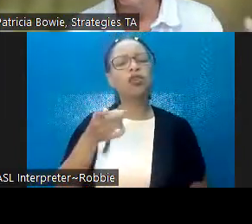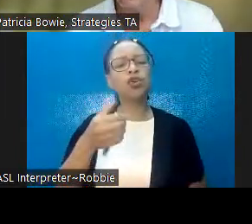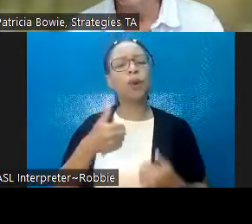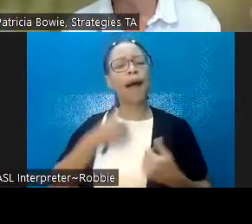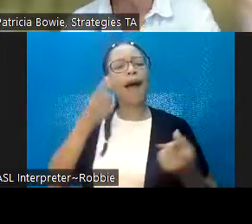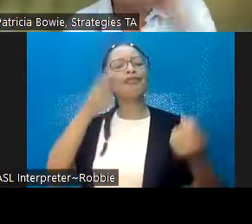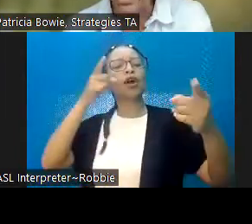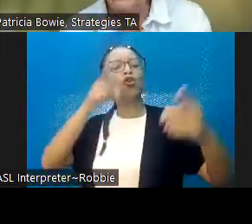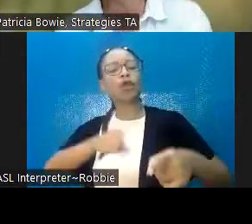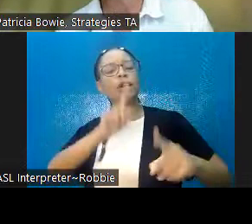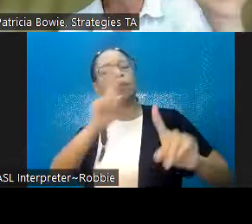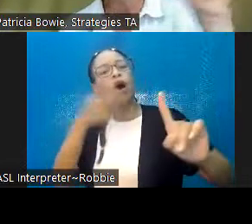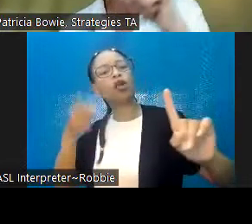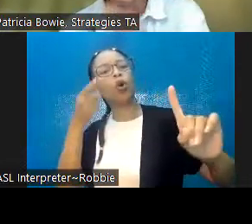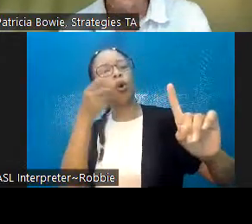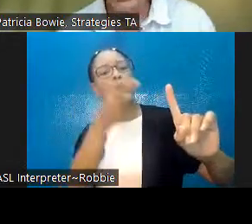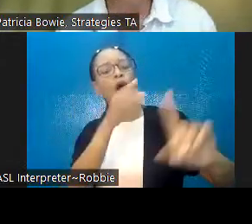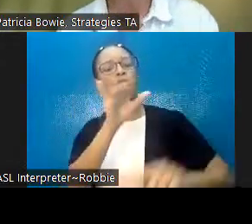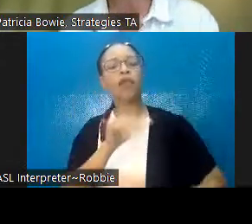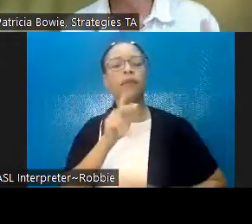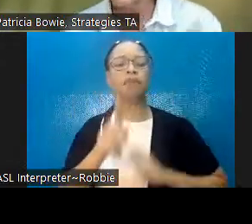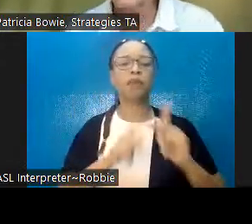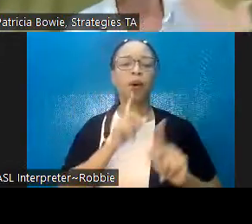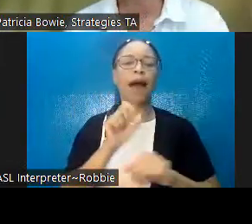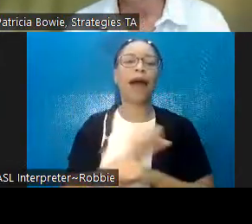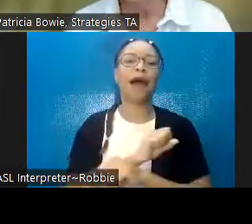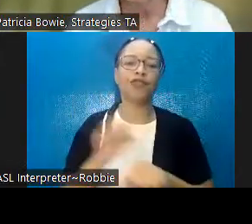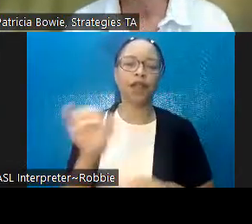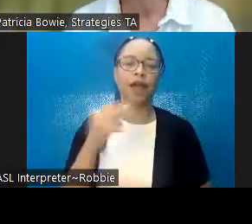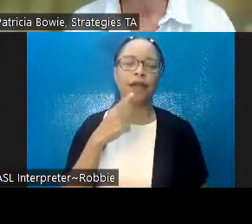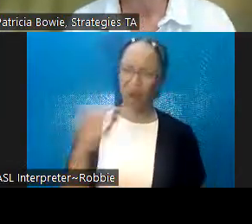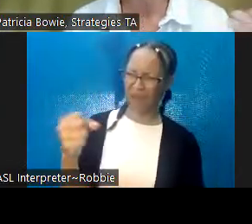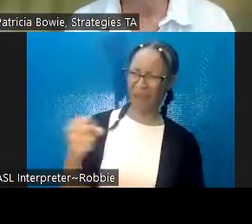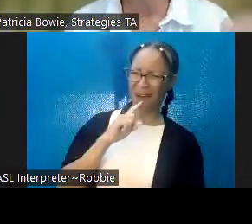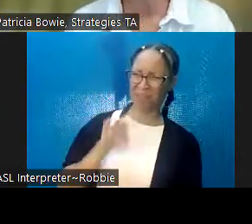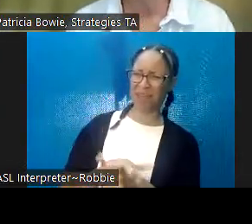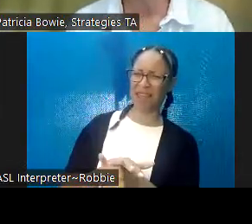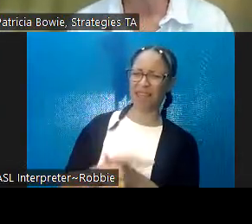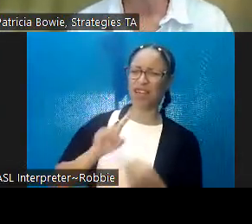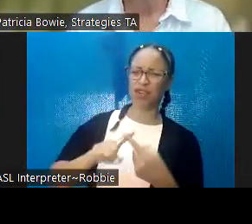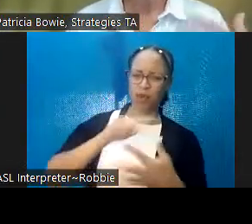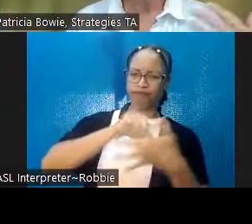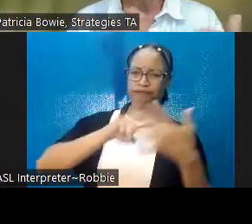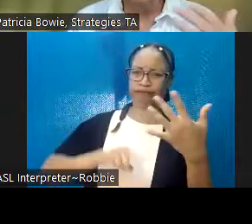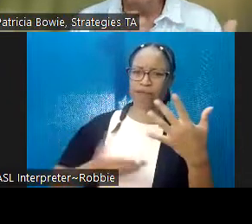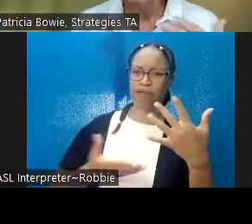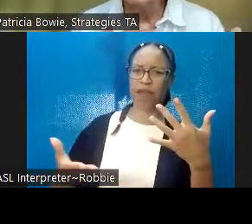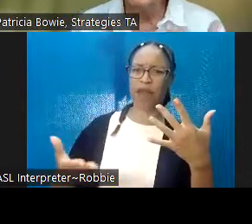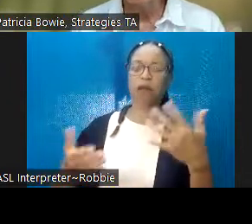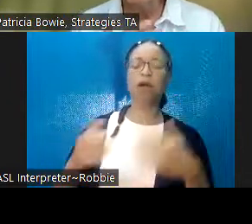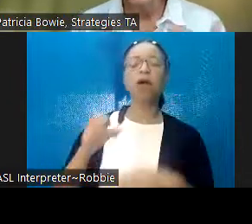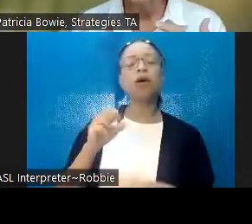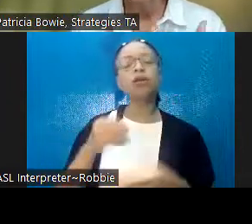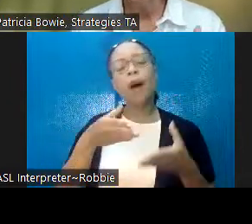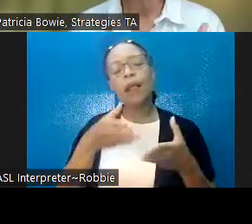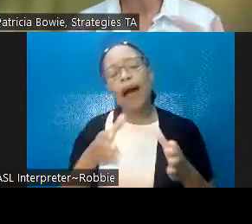upon goal that people actually like saying, yes, we're committed to these things. So it allows you a little